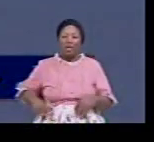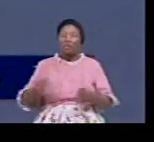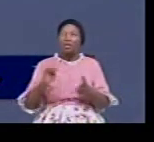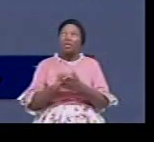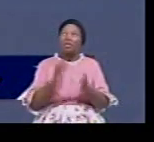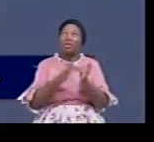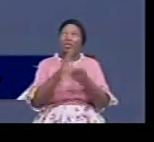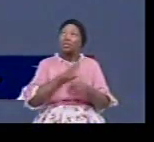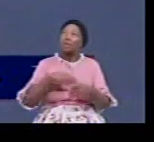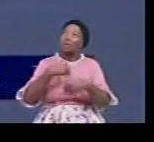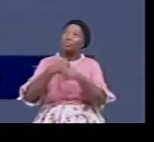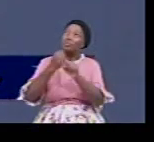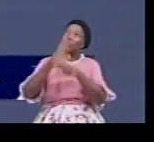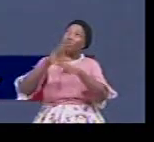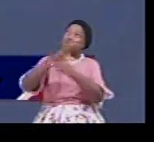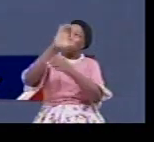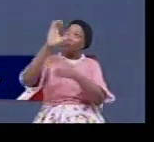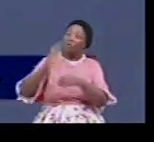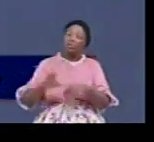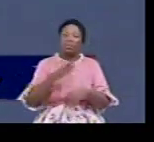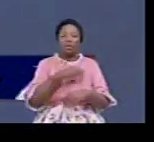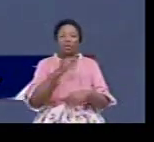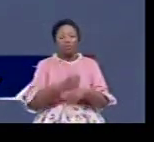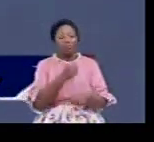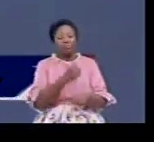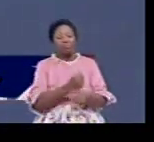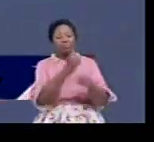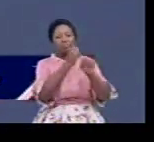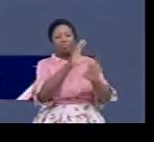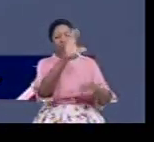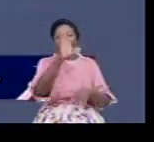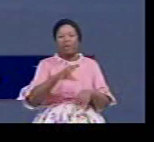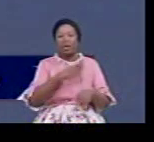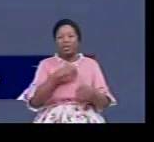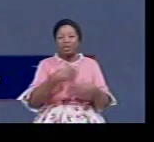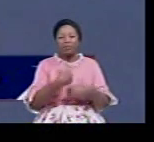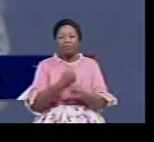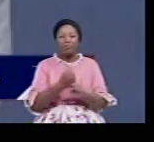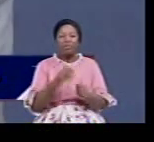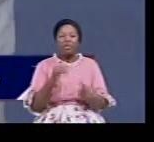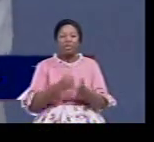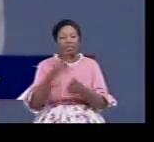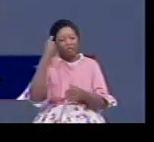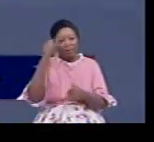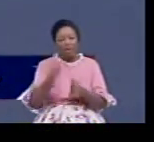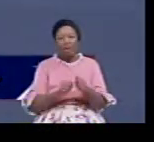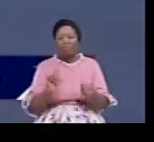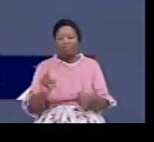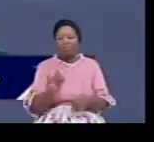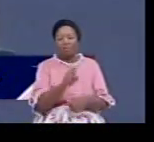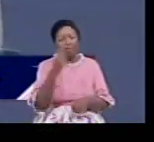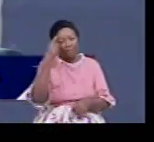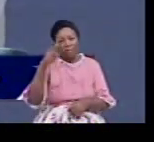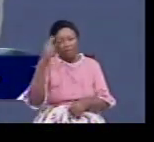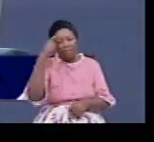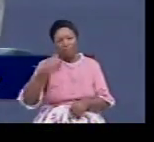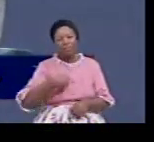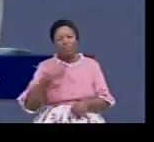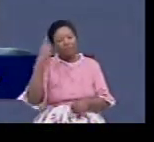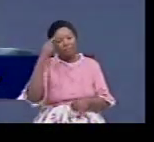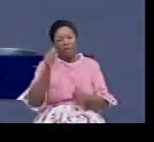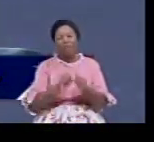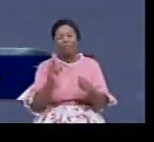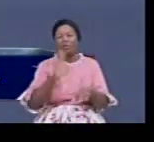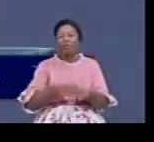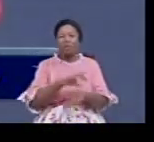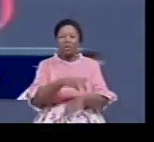at Calvary. And he made that for everyone, for you, for me, for everyone on earth. But it